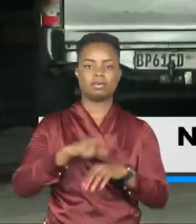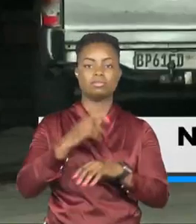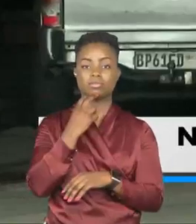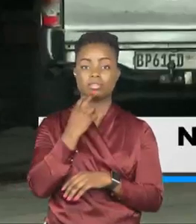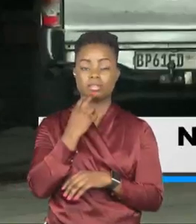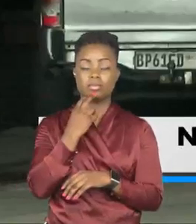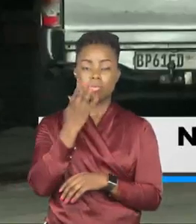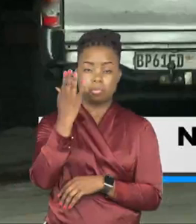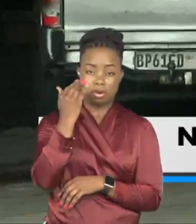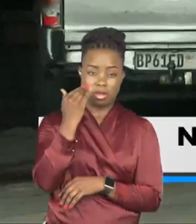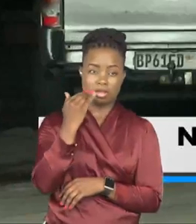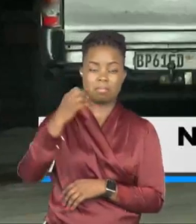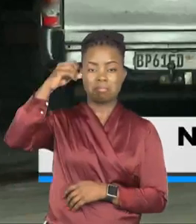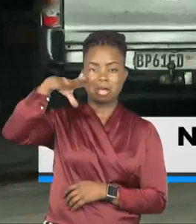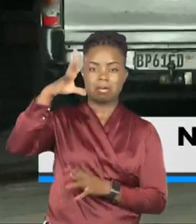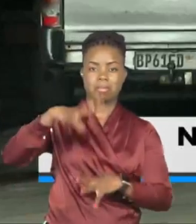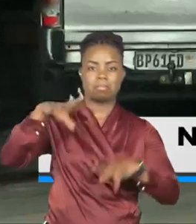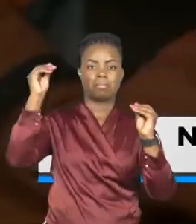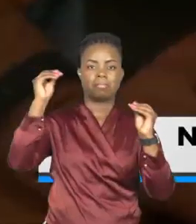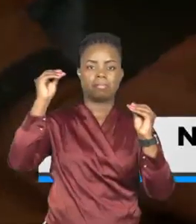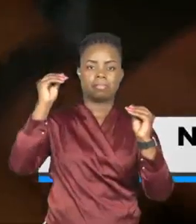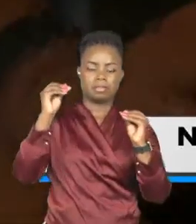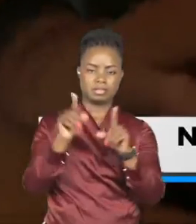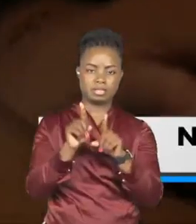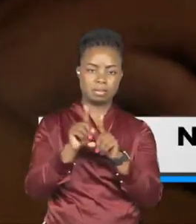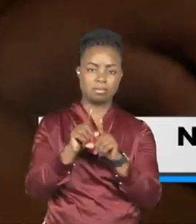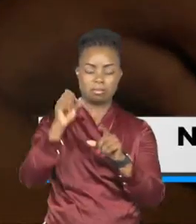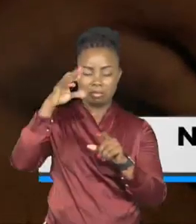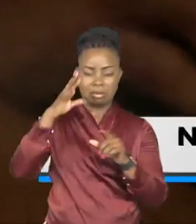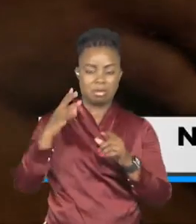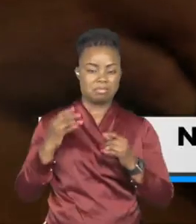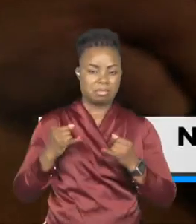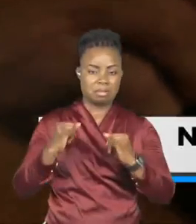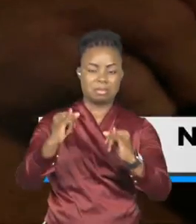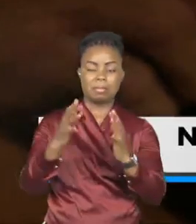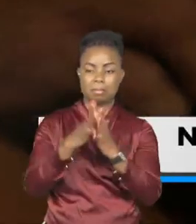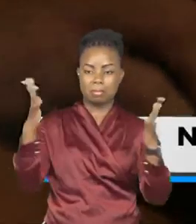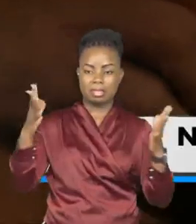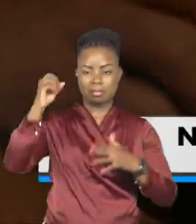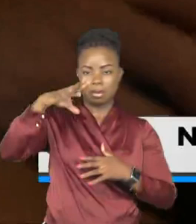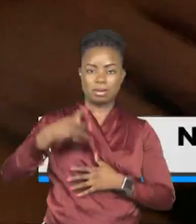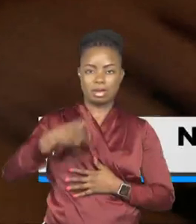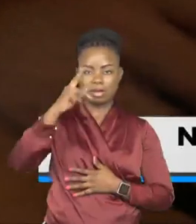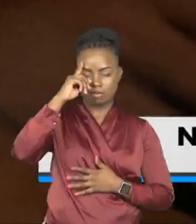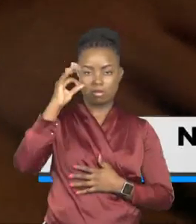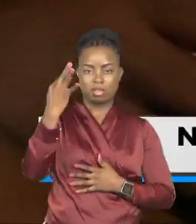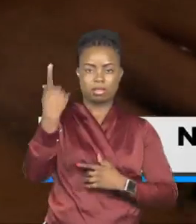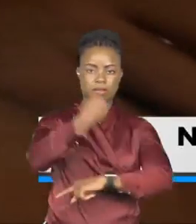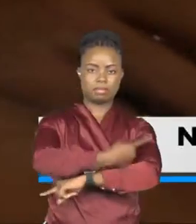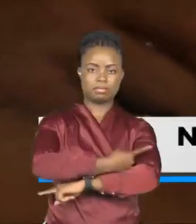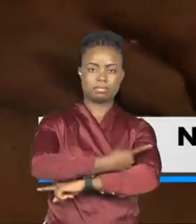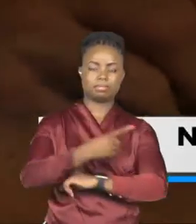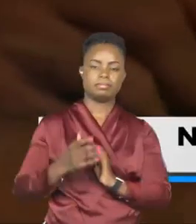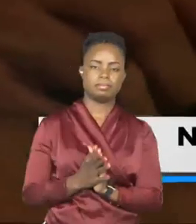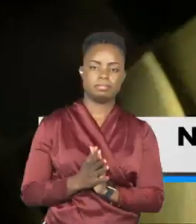South Africa's power utility Eskom implemented major electricity cuts for a third straight day.